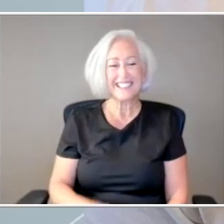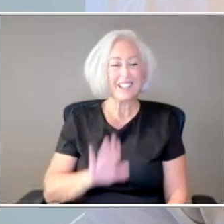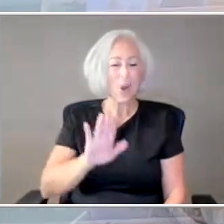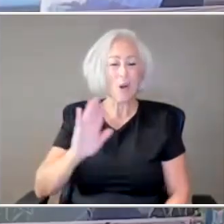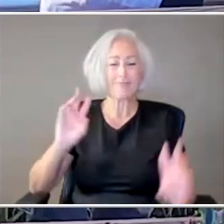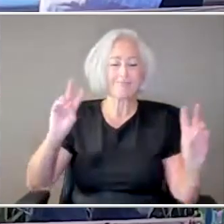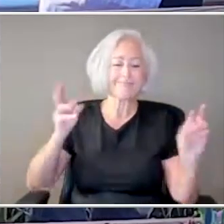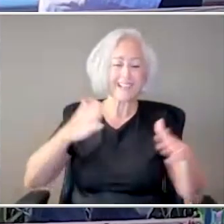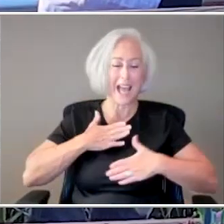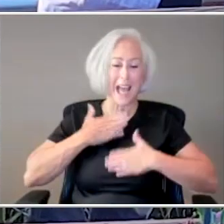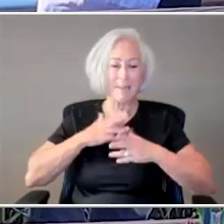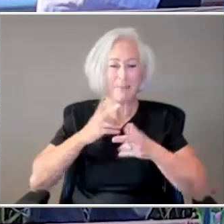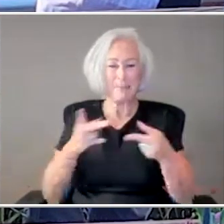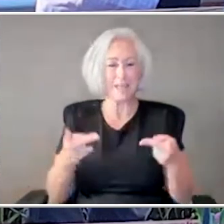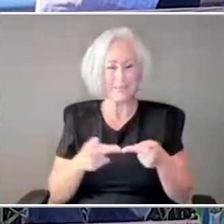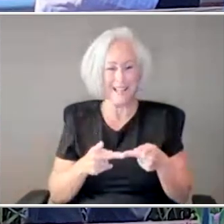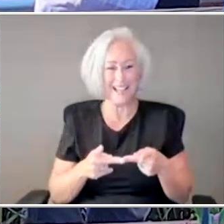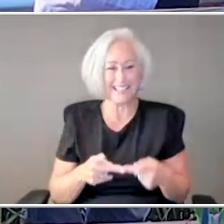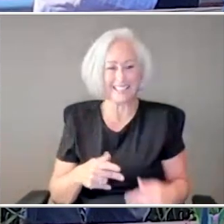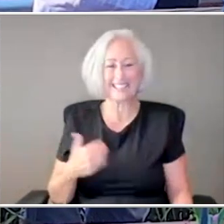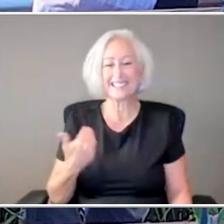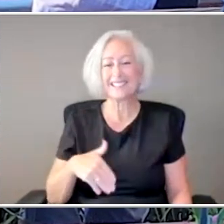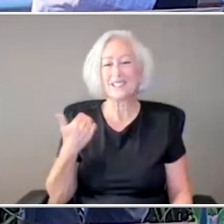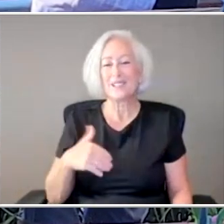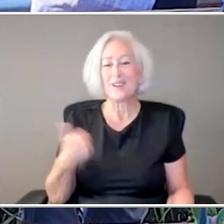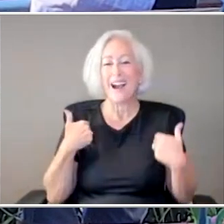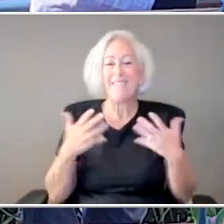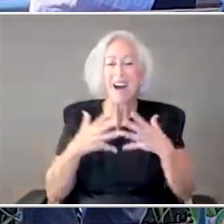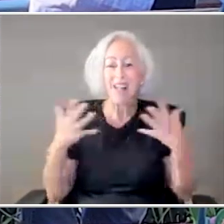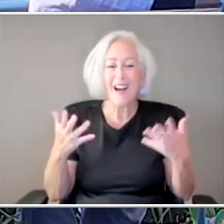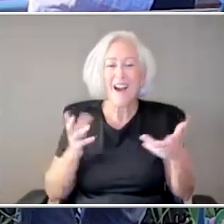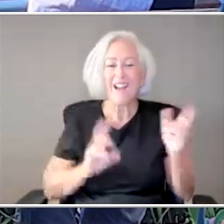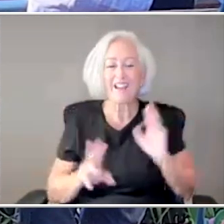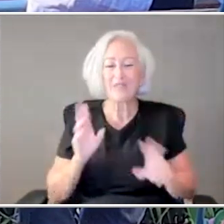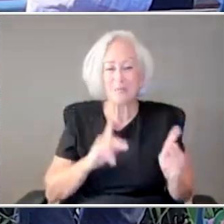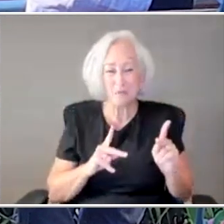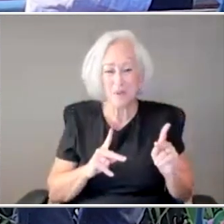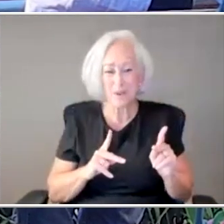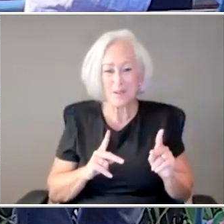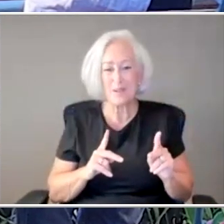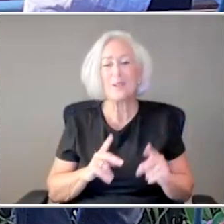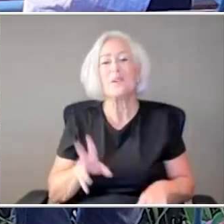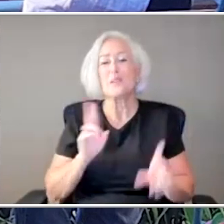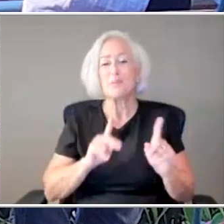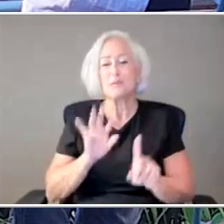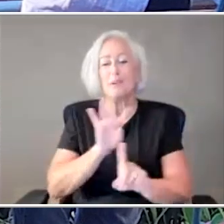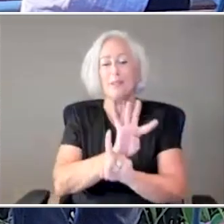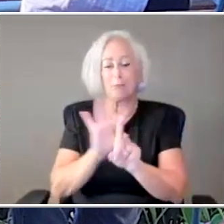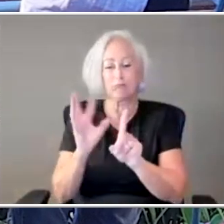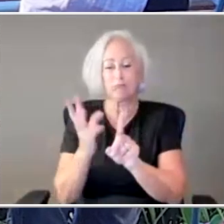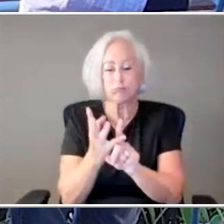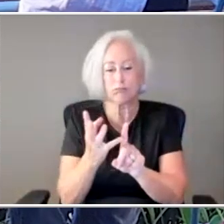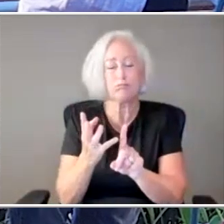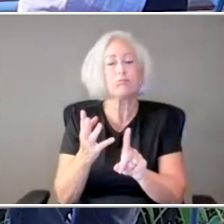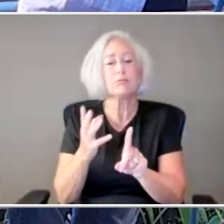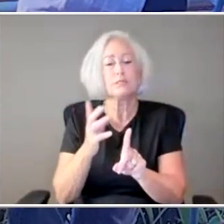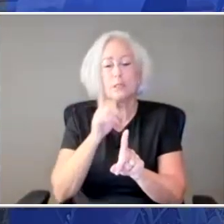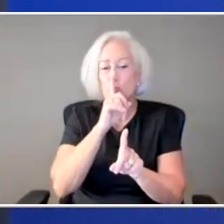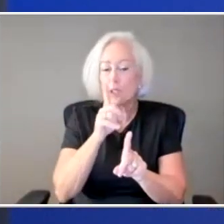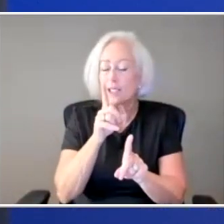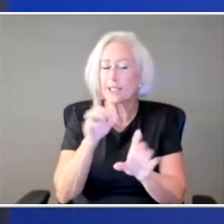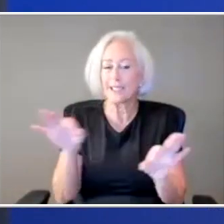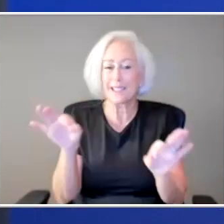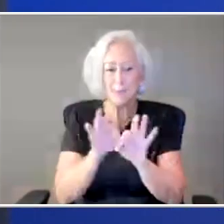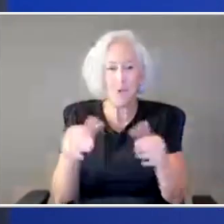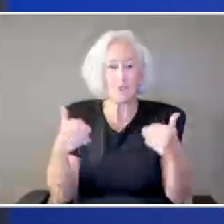Oh man, I have a lot of happy places, but you know, the people that are with you that mean the most to you, I think it's so important to have them